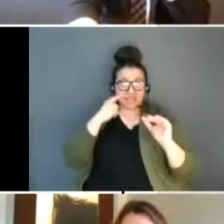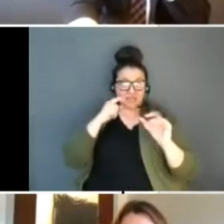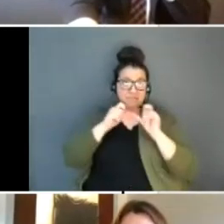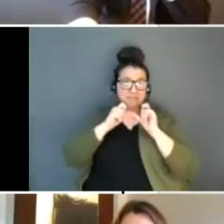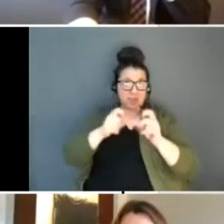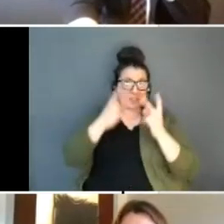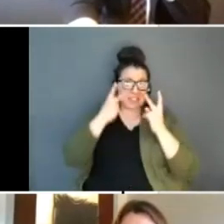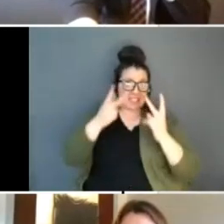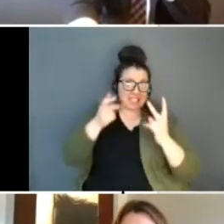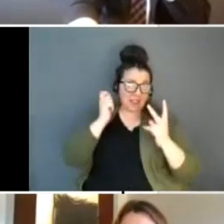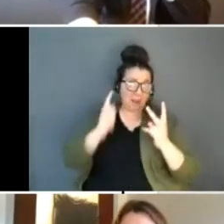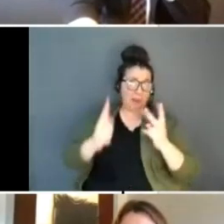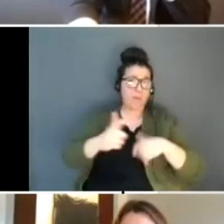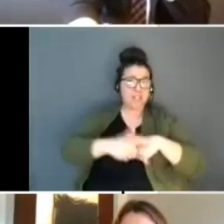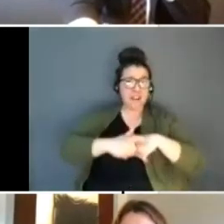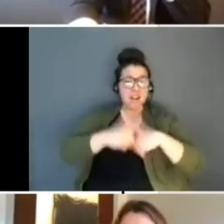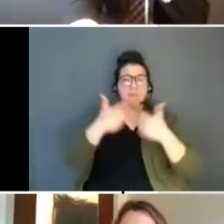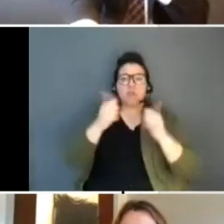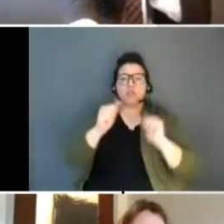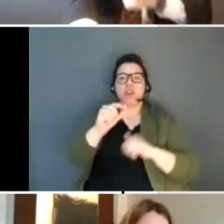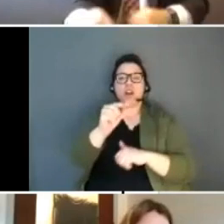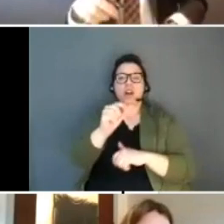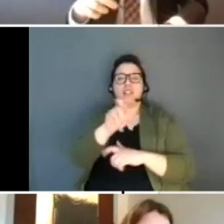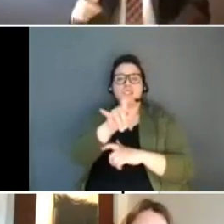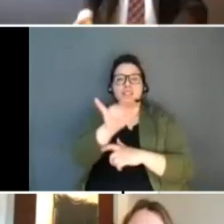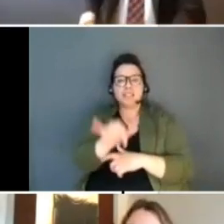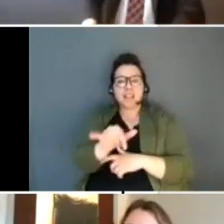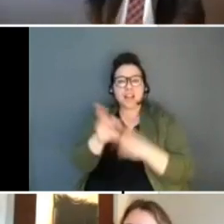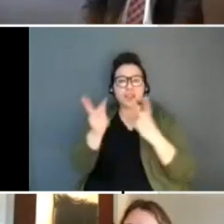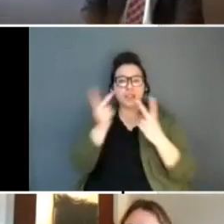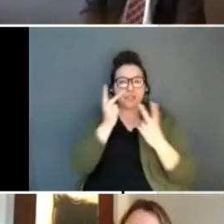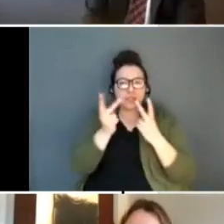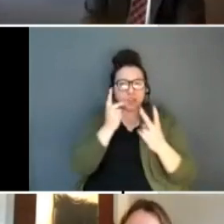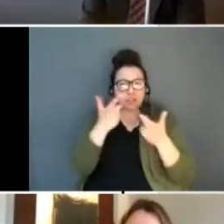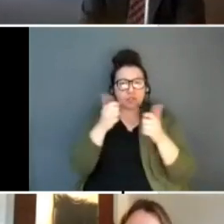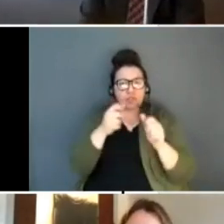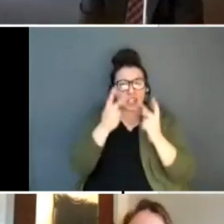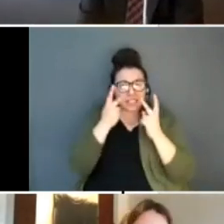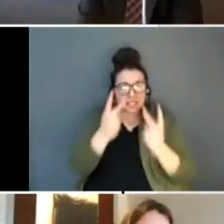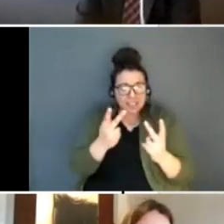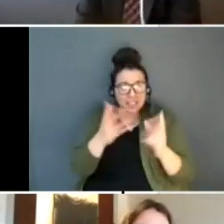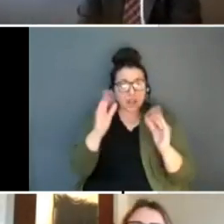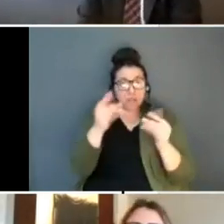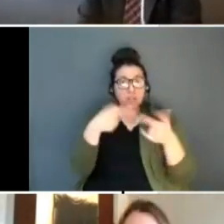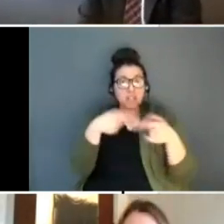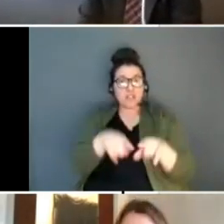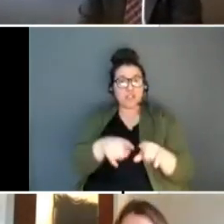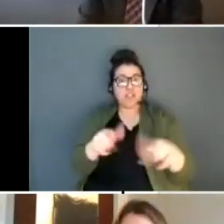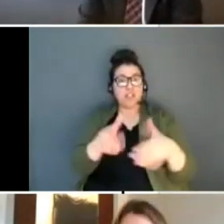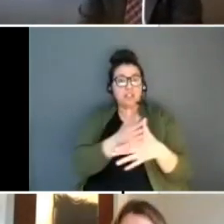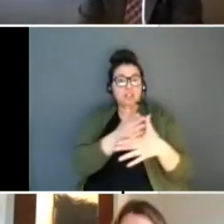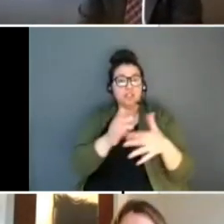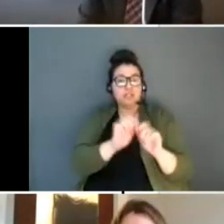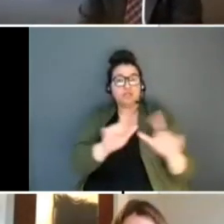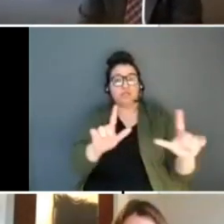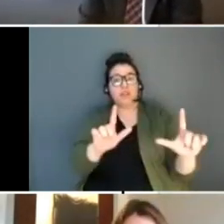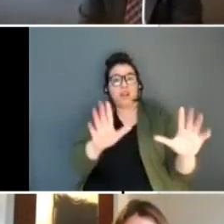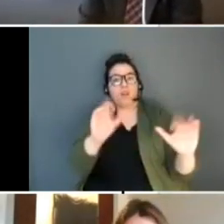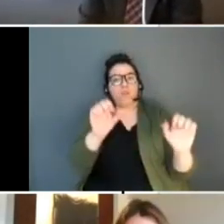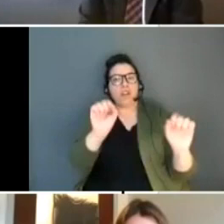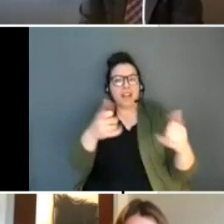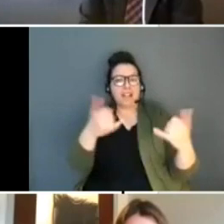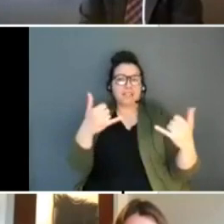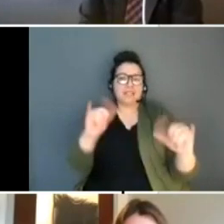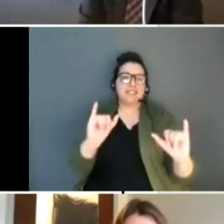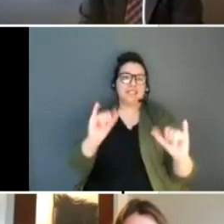the entire time, switch to gallery view. Hopefully she'll still be there when we do a screen share. We won't screen share much, but right now you may